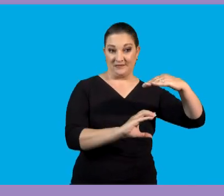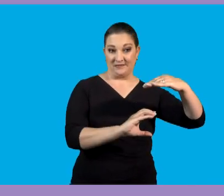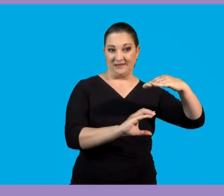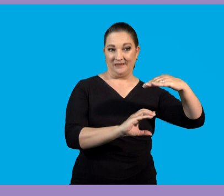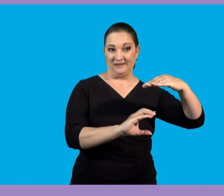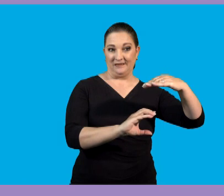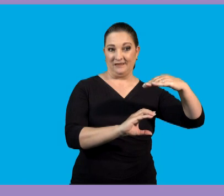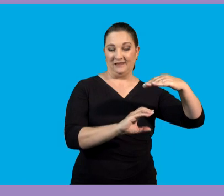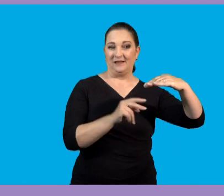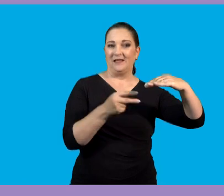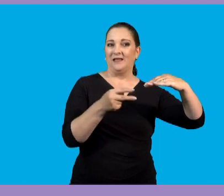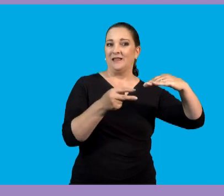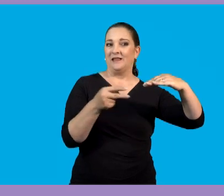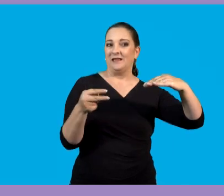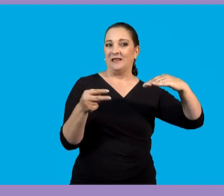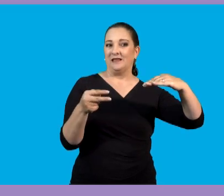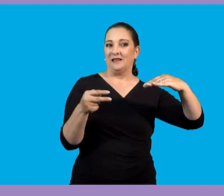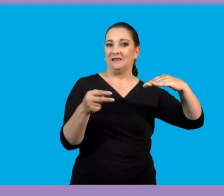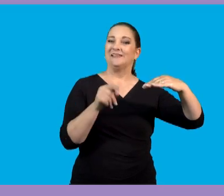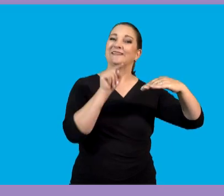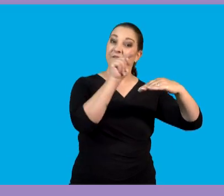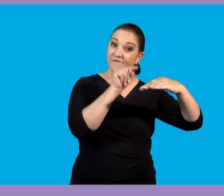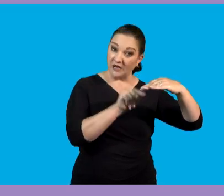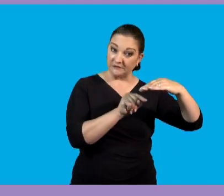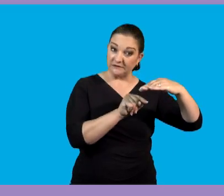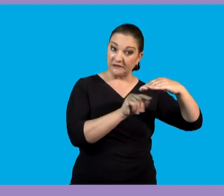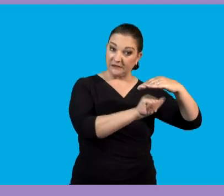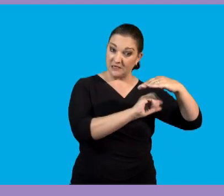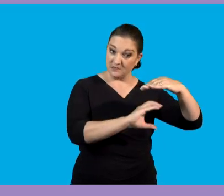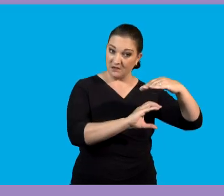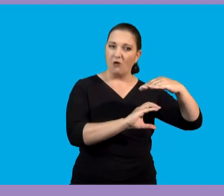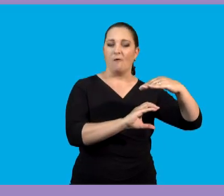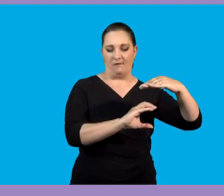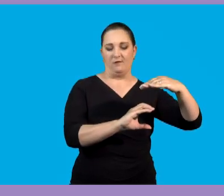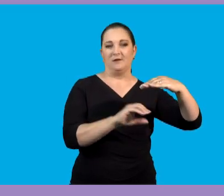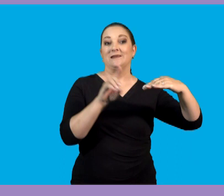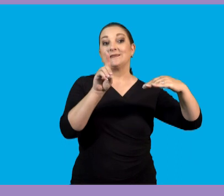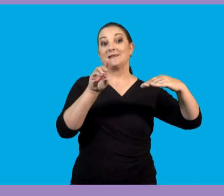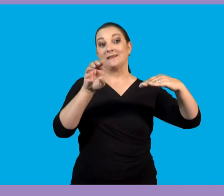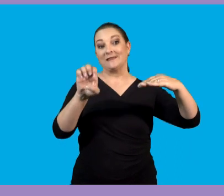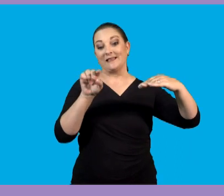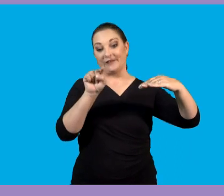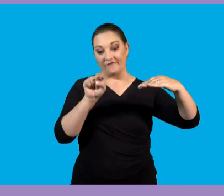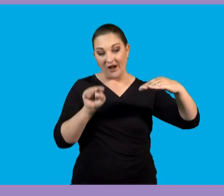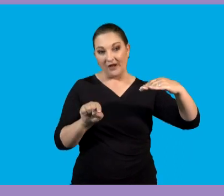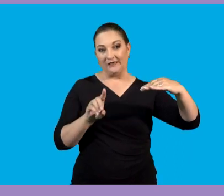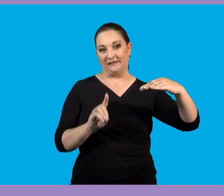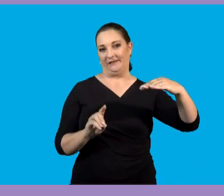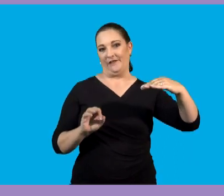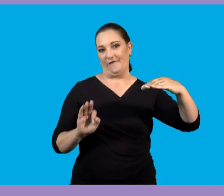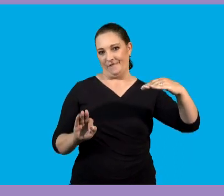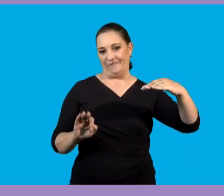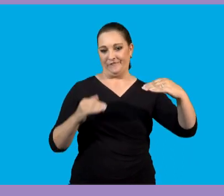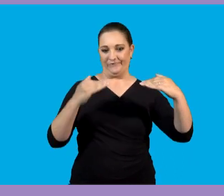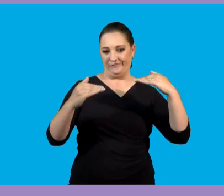that would be equal, when we are looking at AB divided by AC, that would be equals to DE divided by